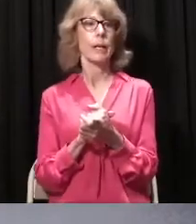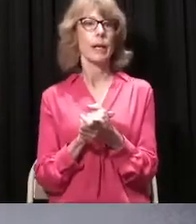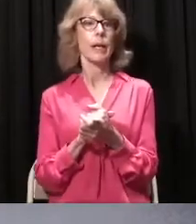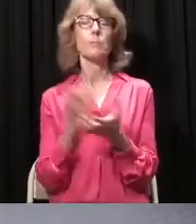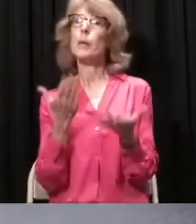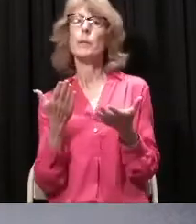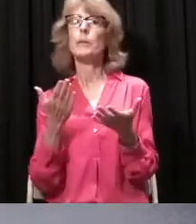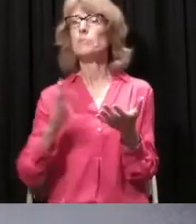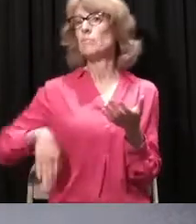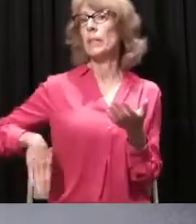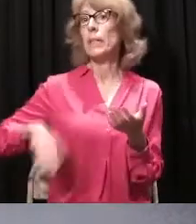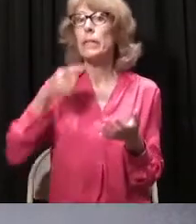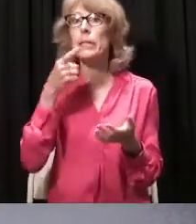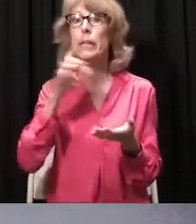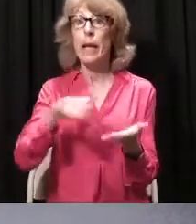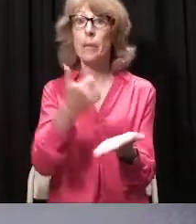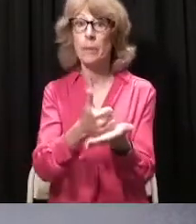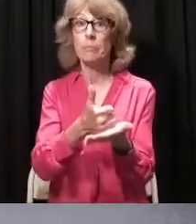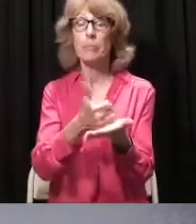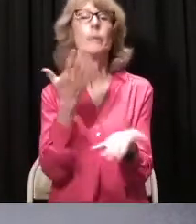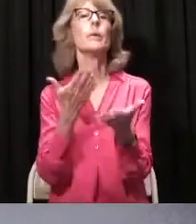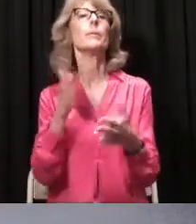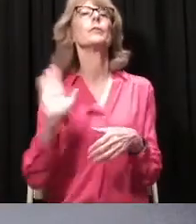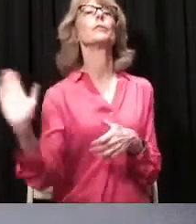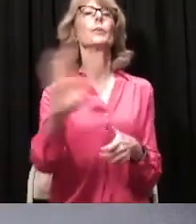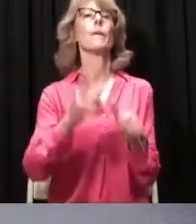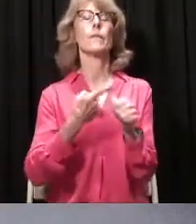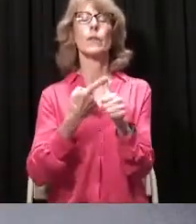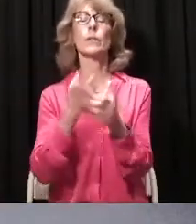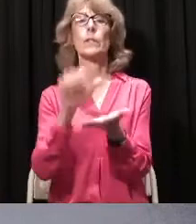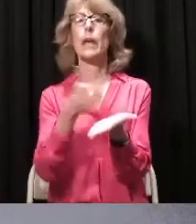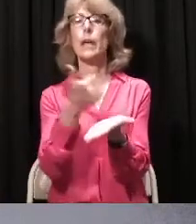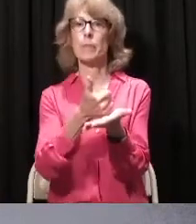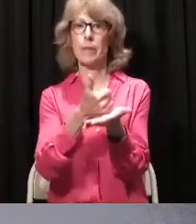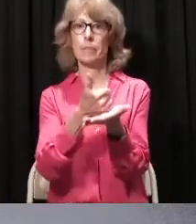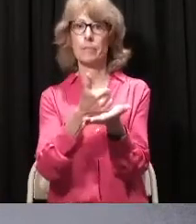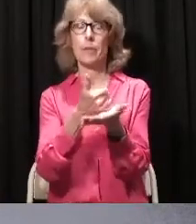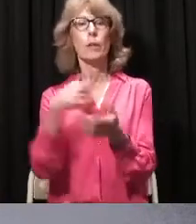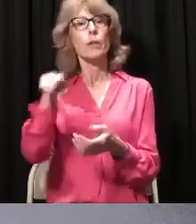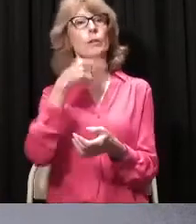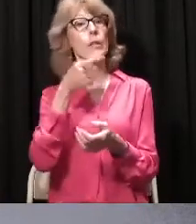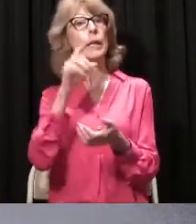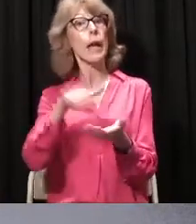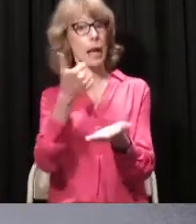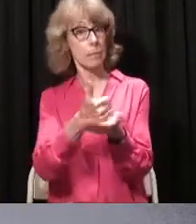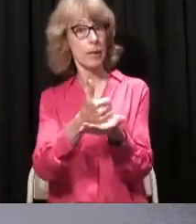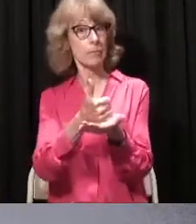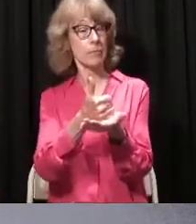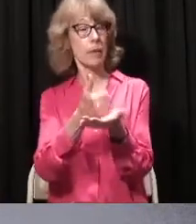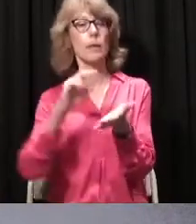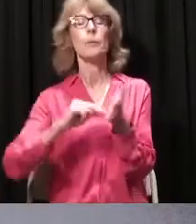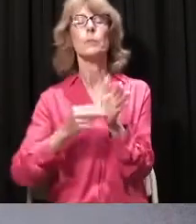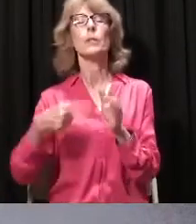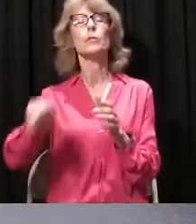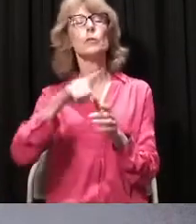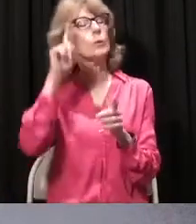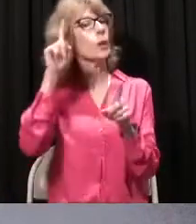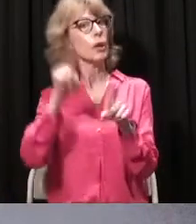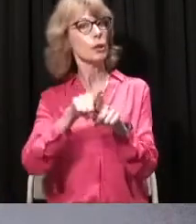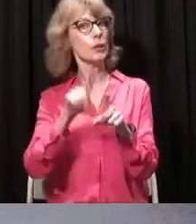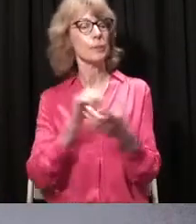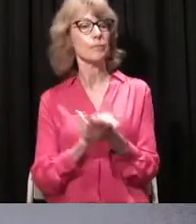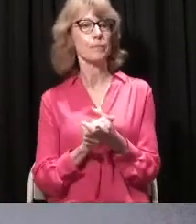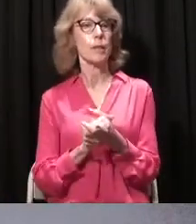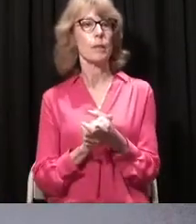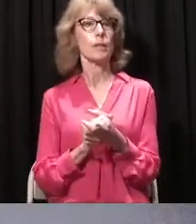is, this might be your first amen here. When you say amen, it just means you agree with somebody. So I'm going to tell you what I don't like about birthdays, and then if you agree with me, you can